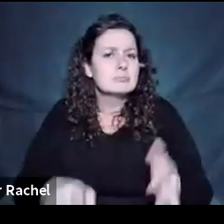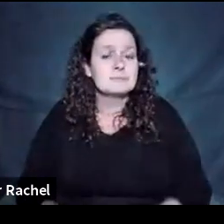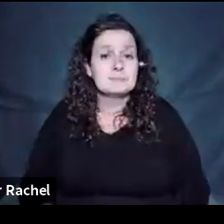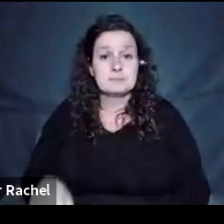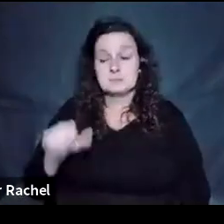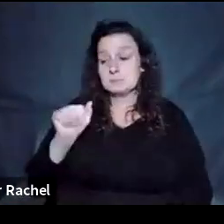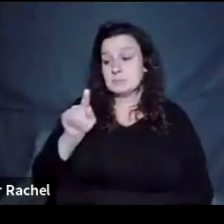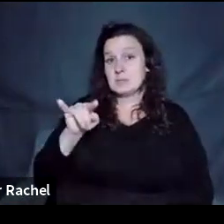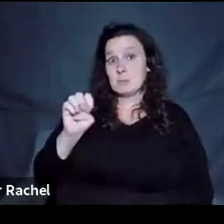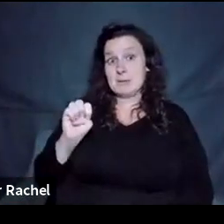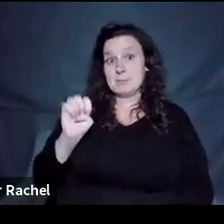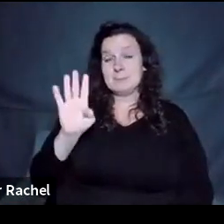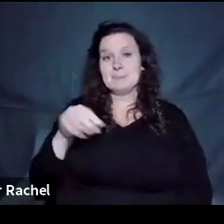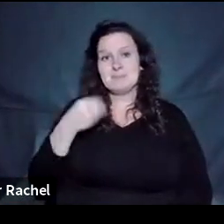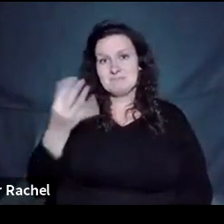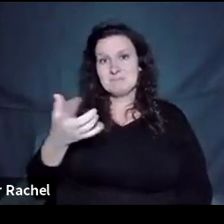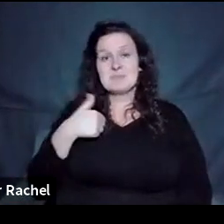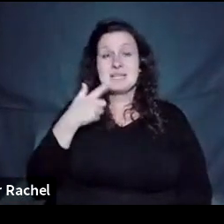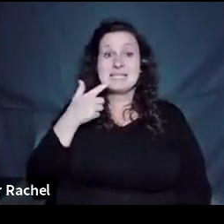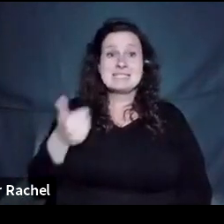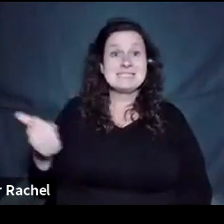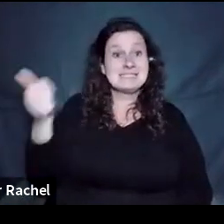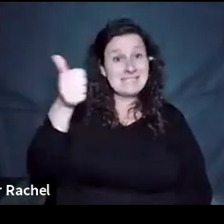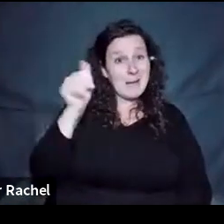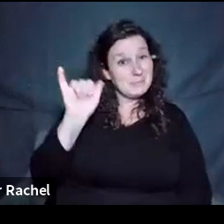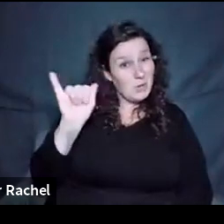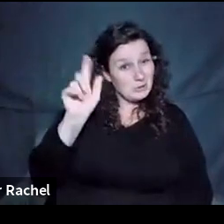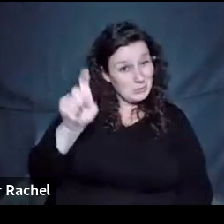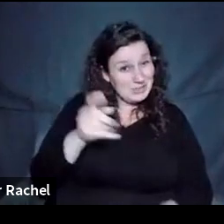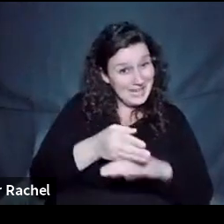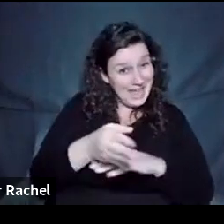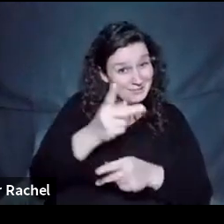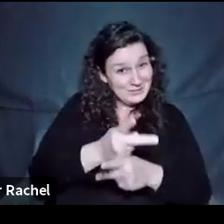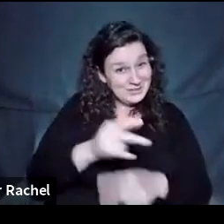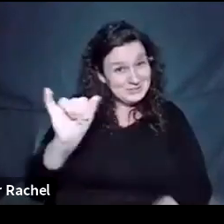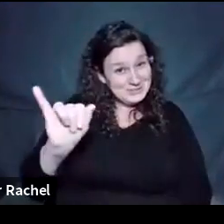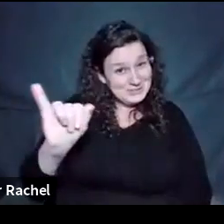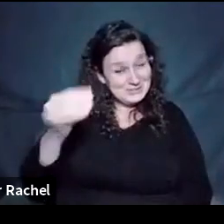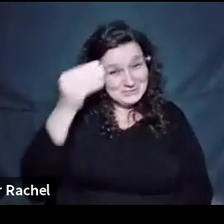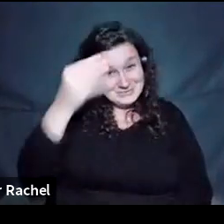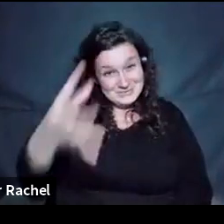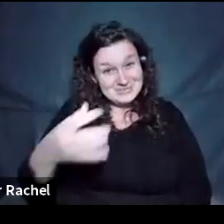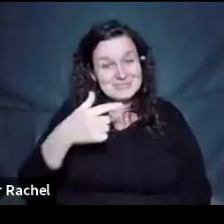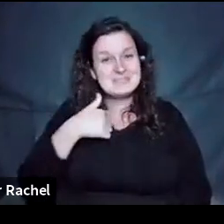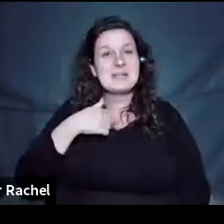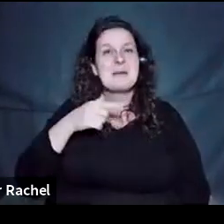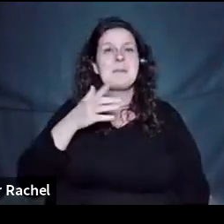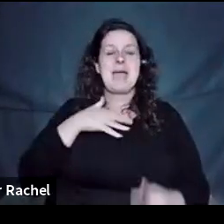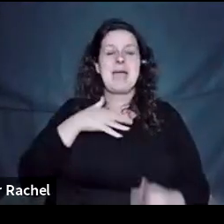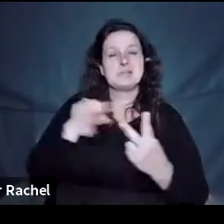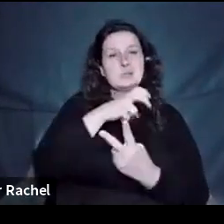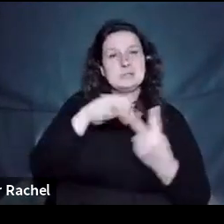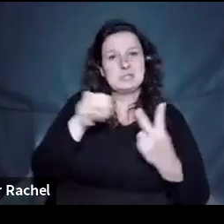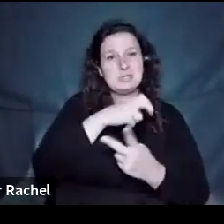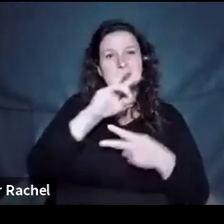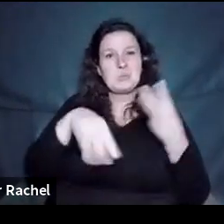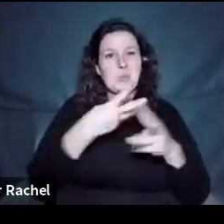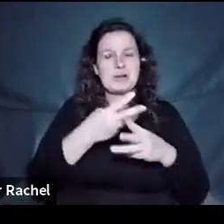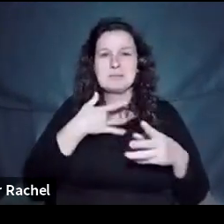So I want to say that tops need aftercare too. In my switchity switch world of doing both.